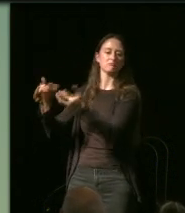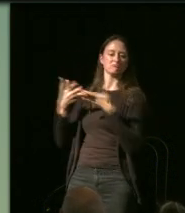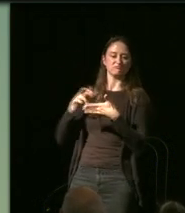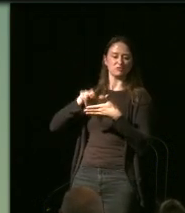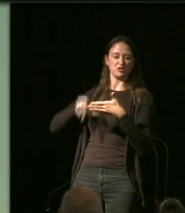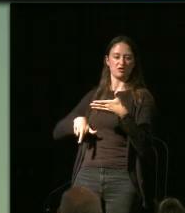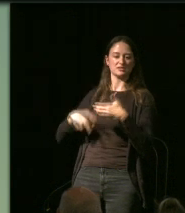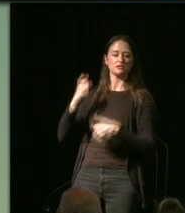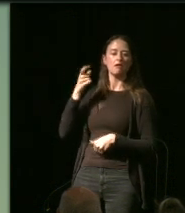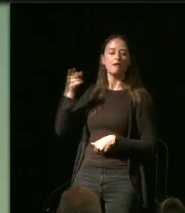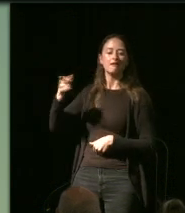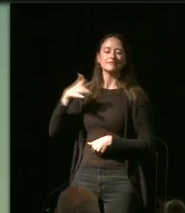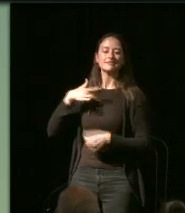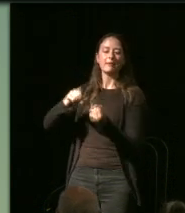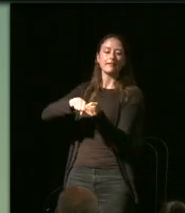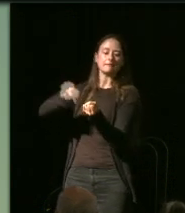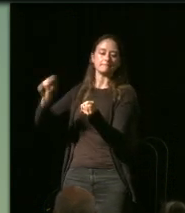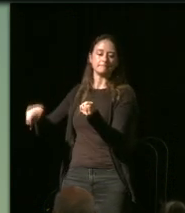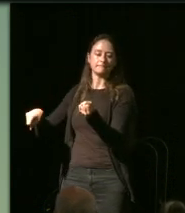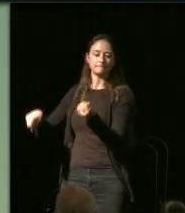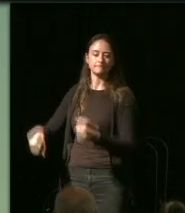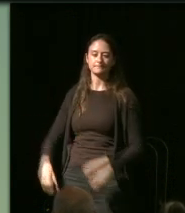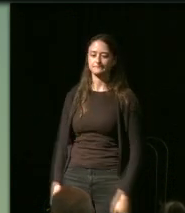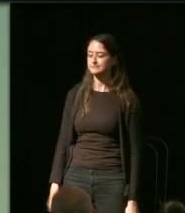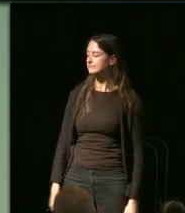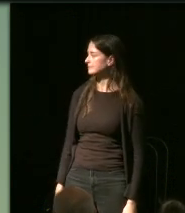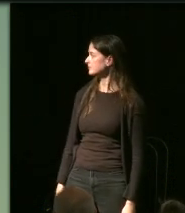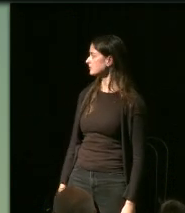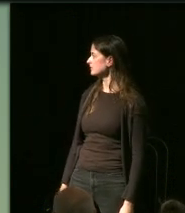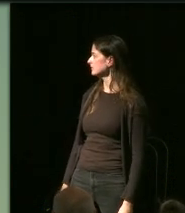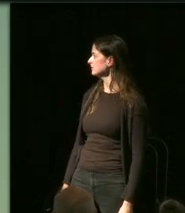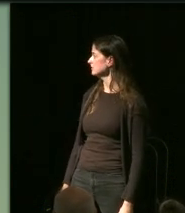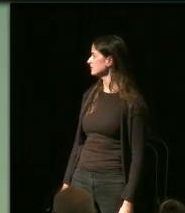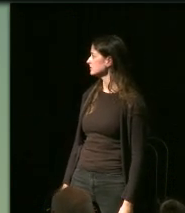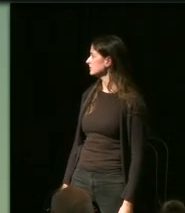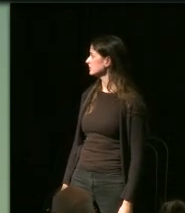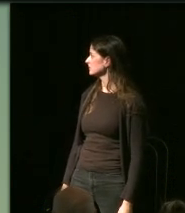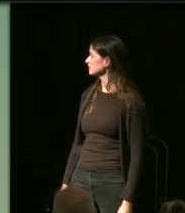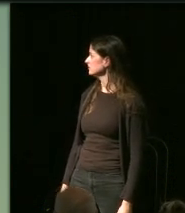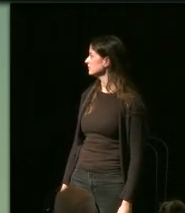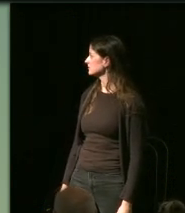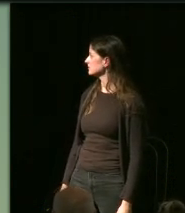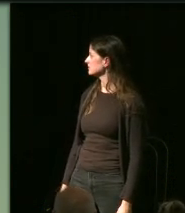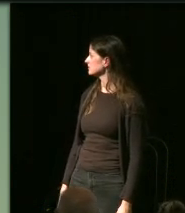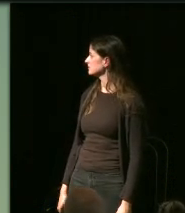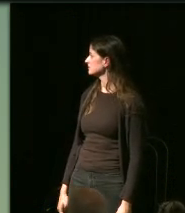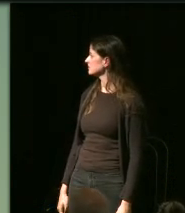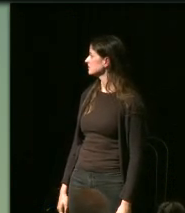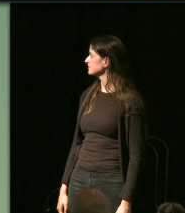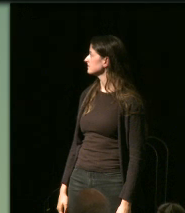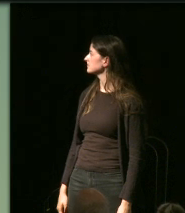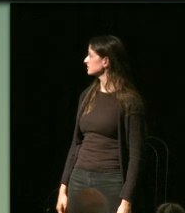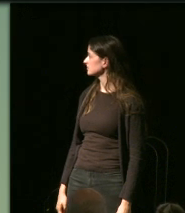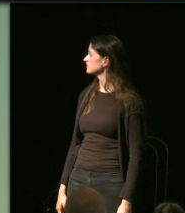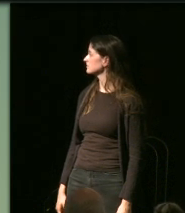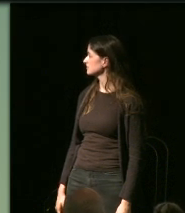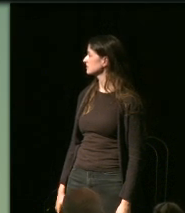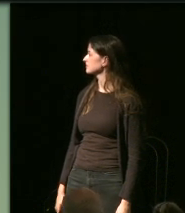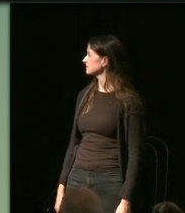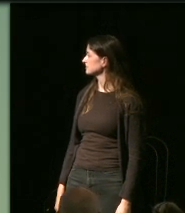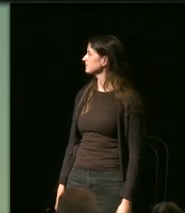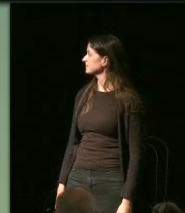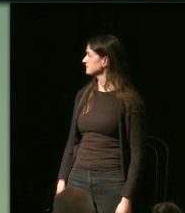Well, the first three types of tests on this slide, which says that maybe some less appropriate genetic tests would